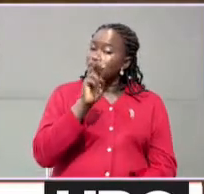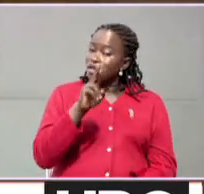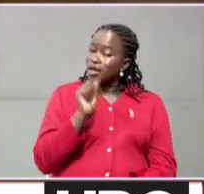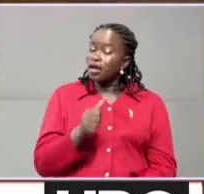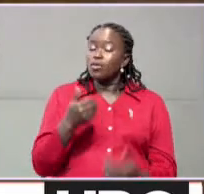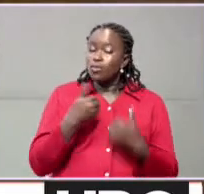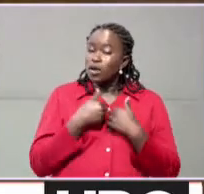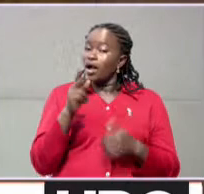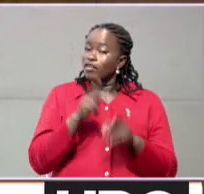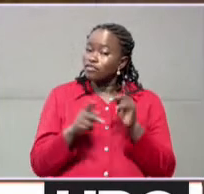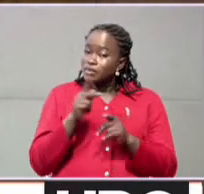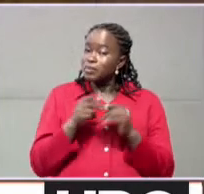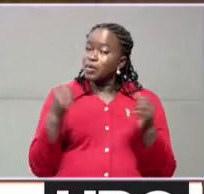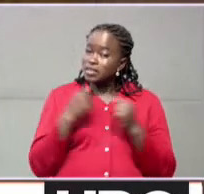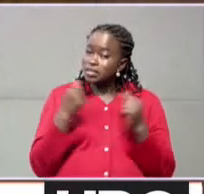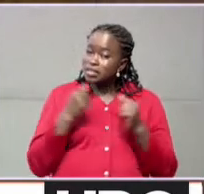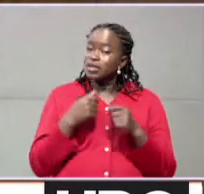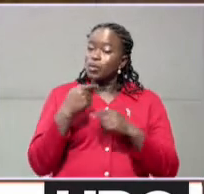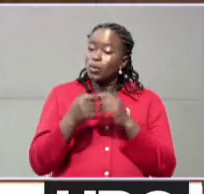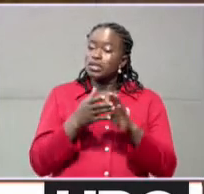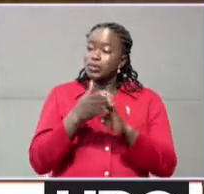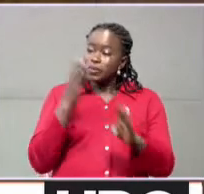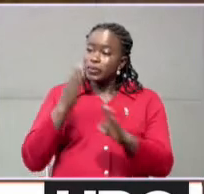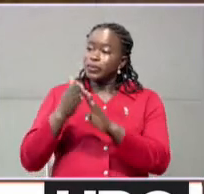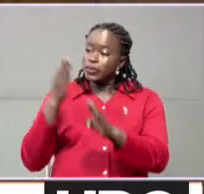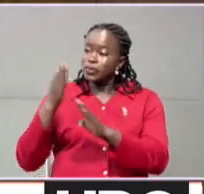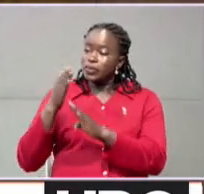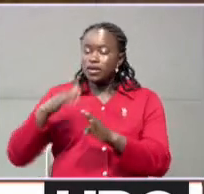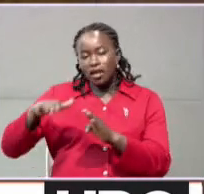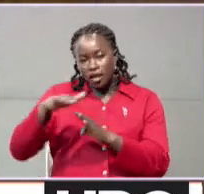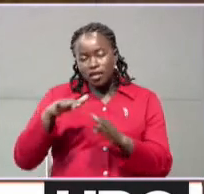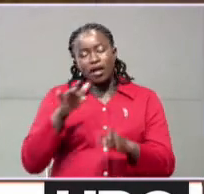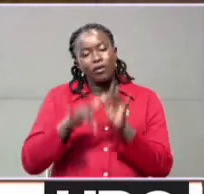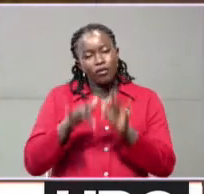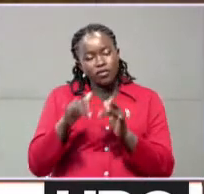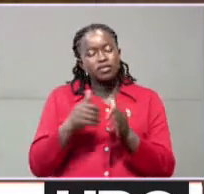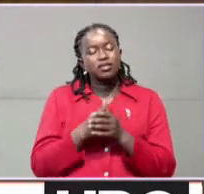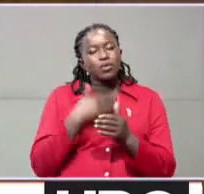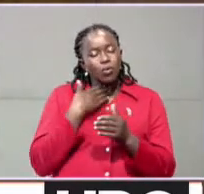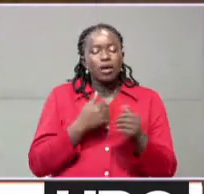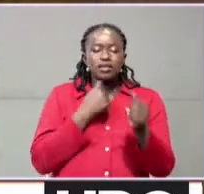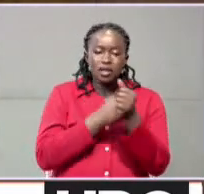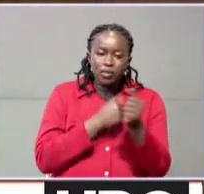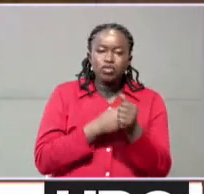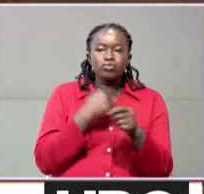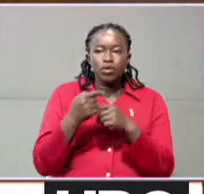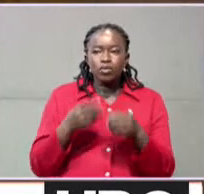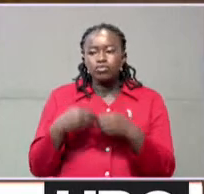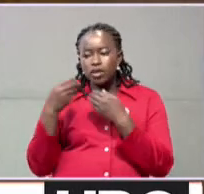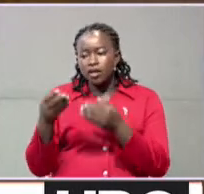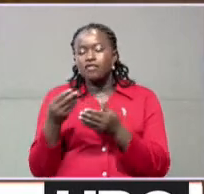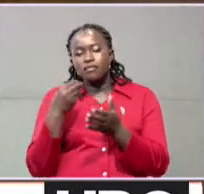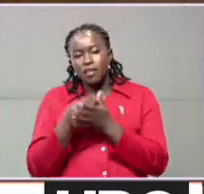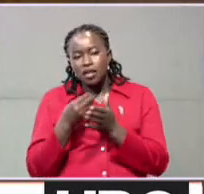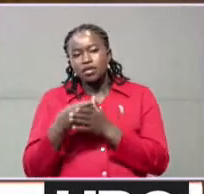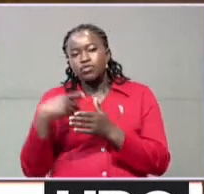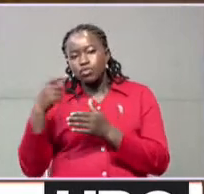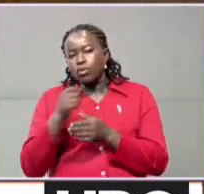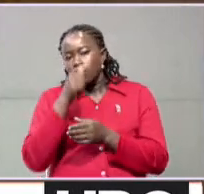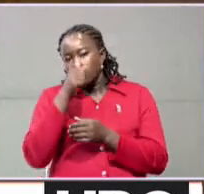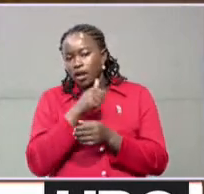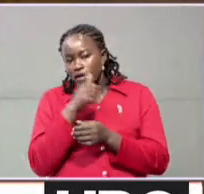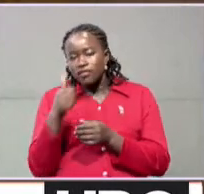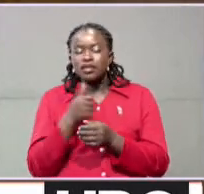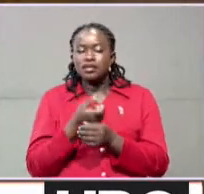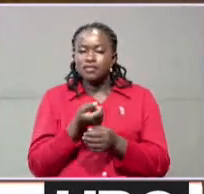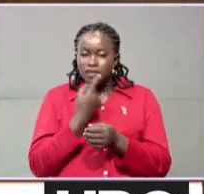lining up at our area offices seeking for support we keep giving them money to go to private pharmacies for this so my